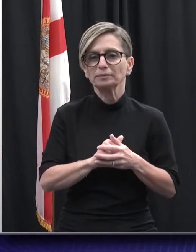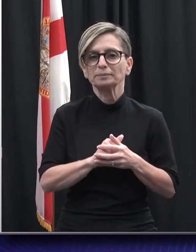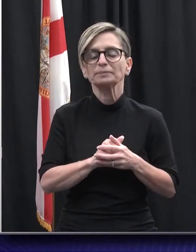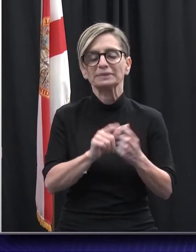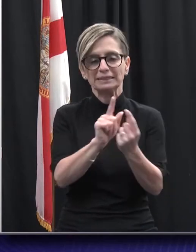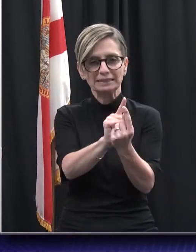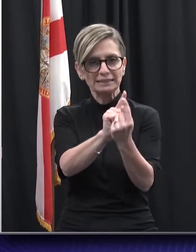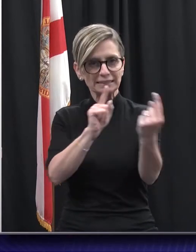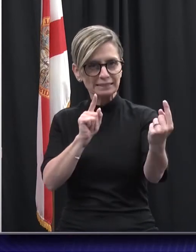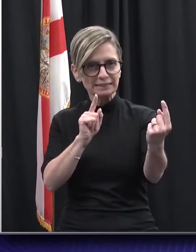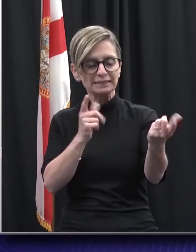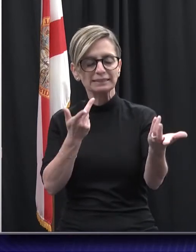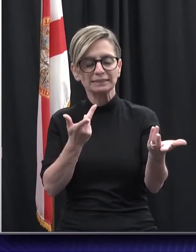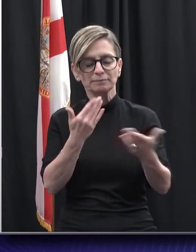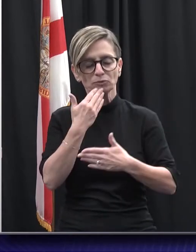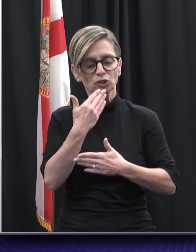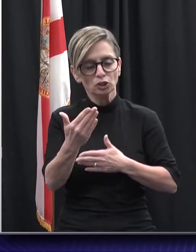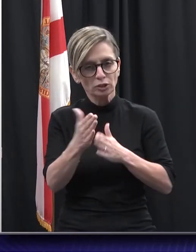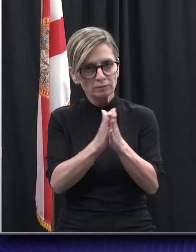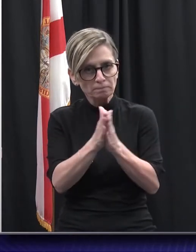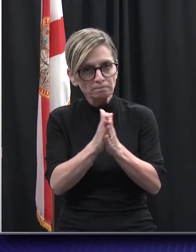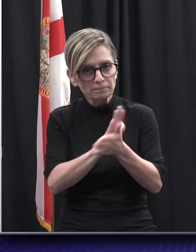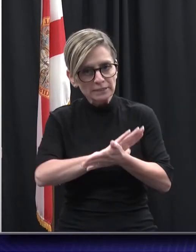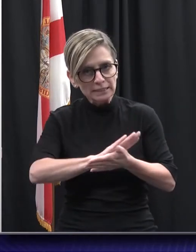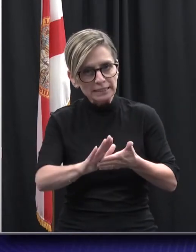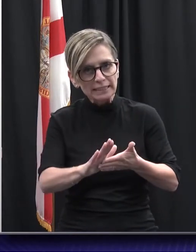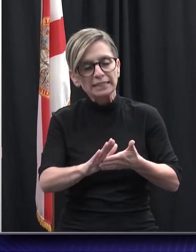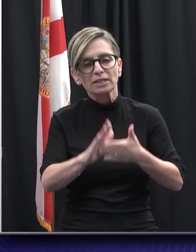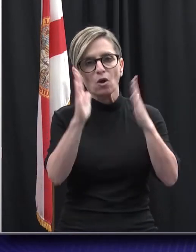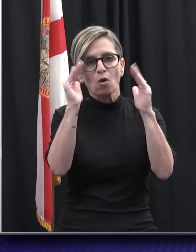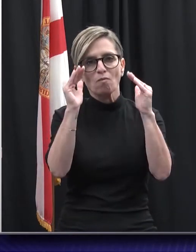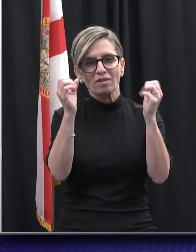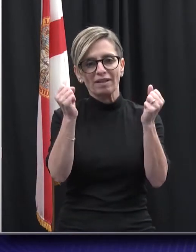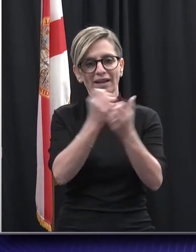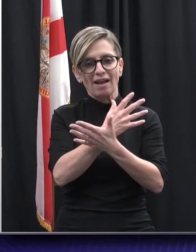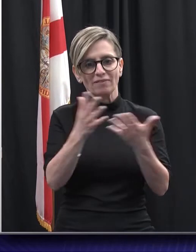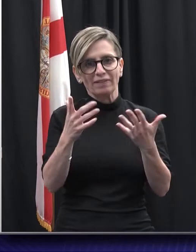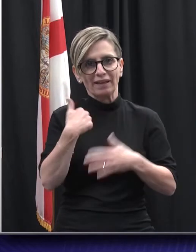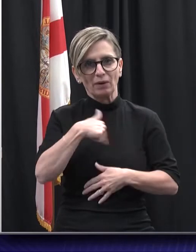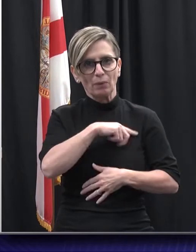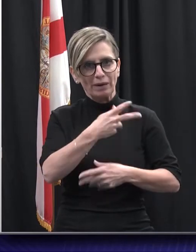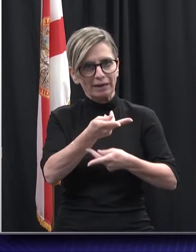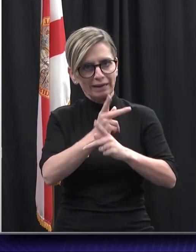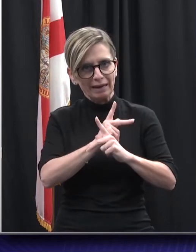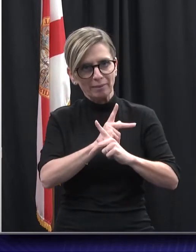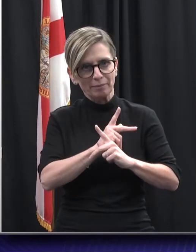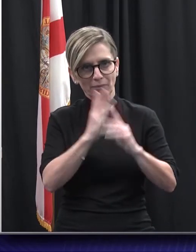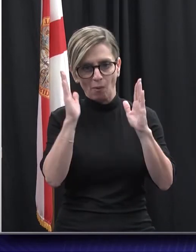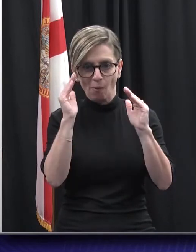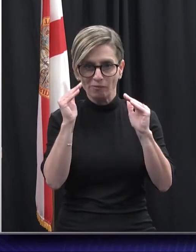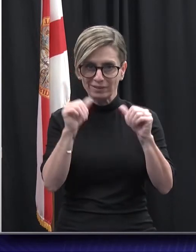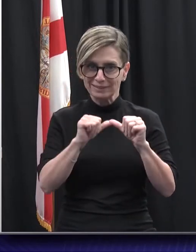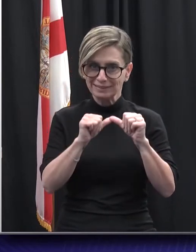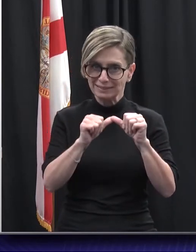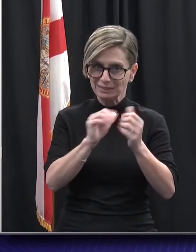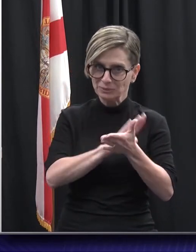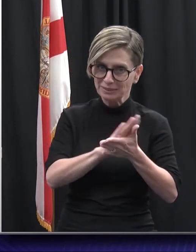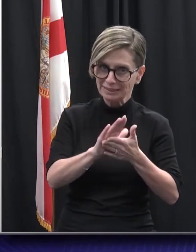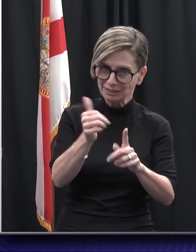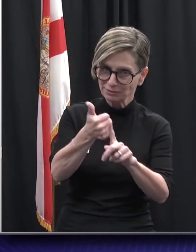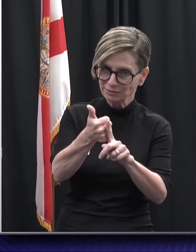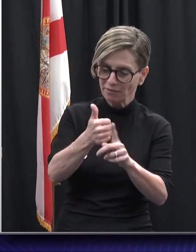are all the things that we're going to be doing. And hopefully the good hygiene is a permanent thing. I do have two